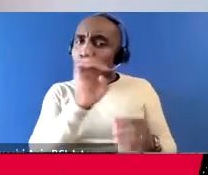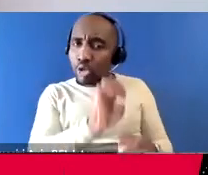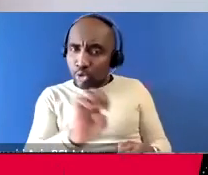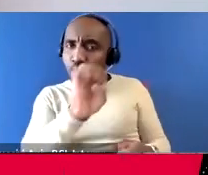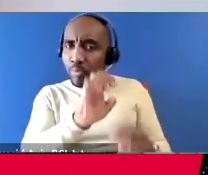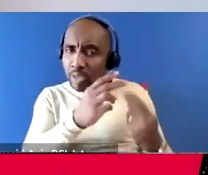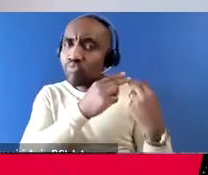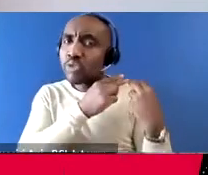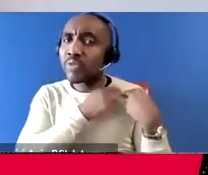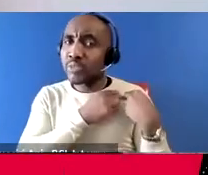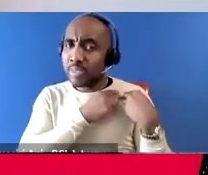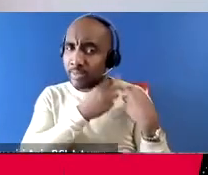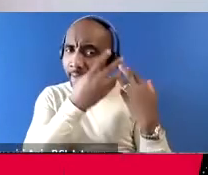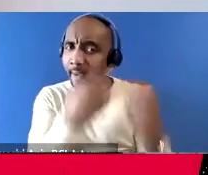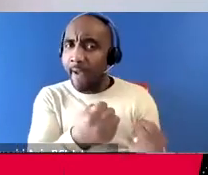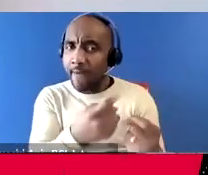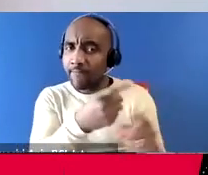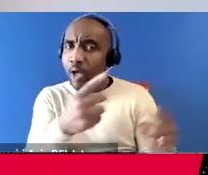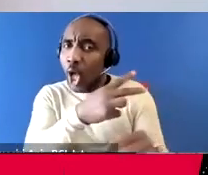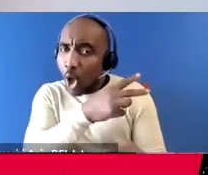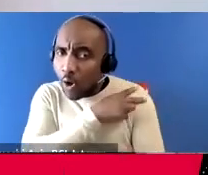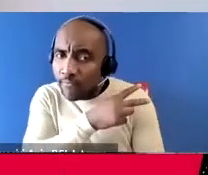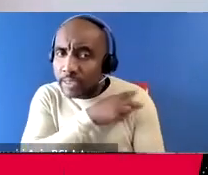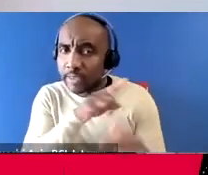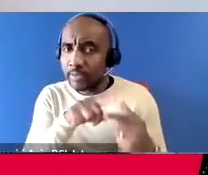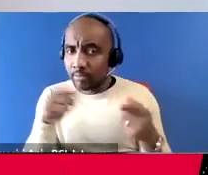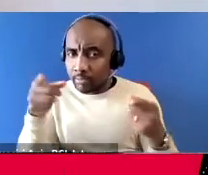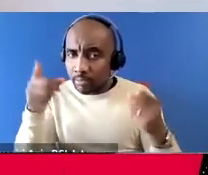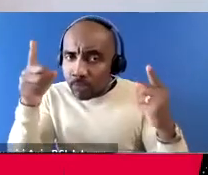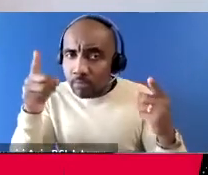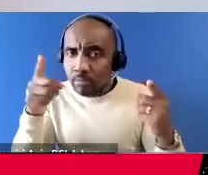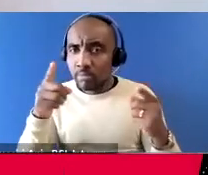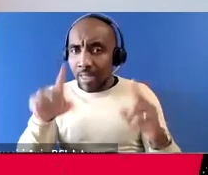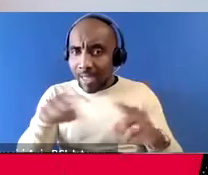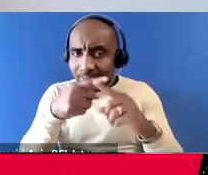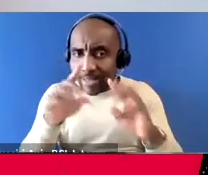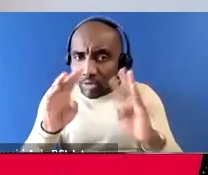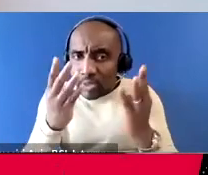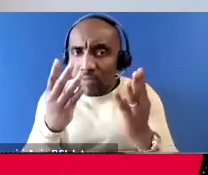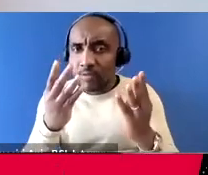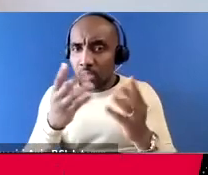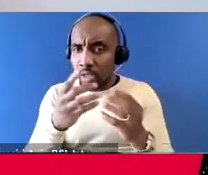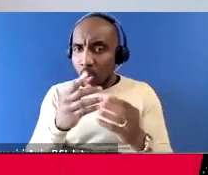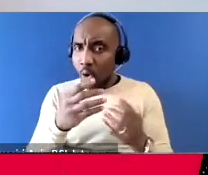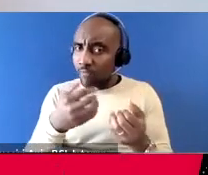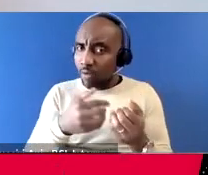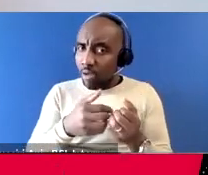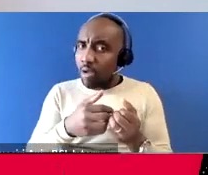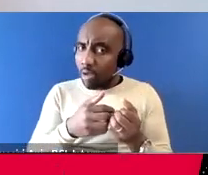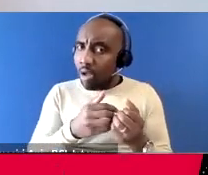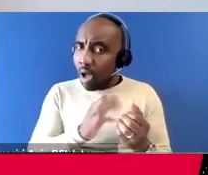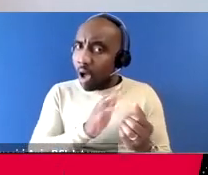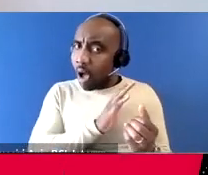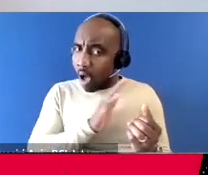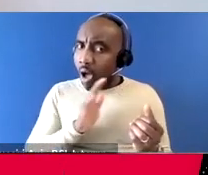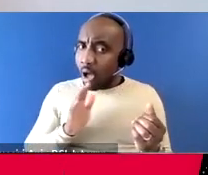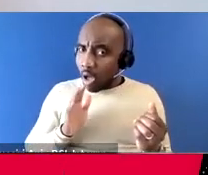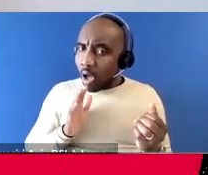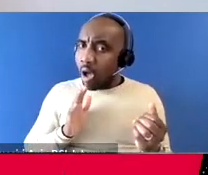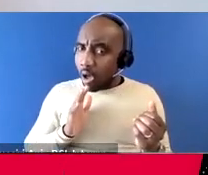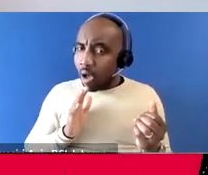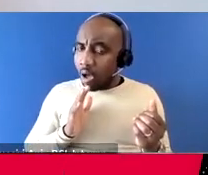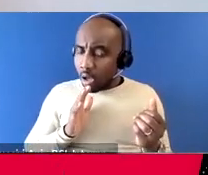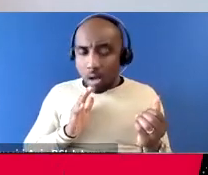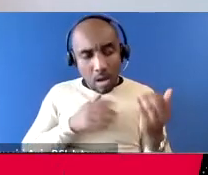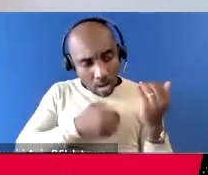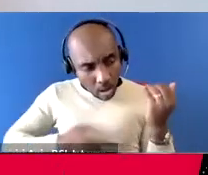arms industry, depending on incidents that were documented by